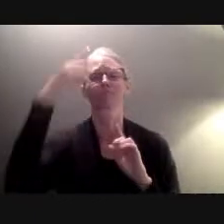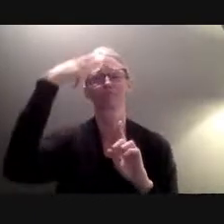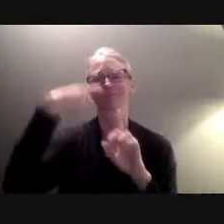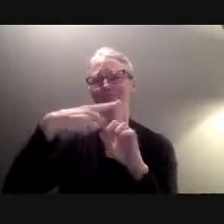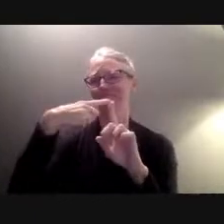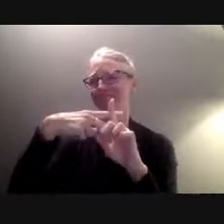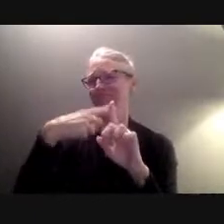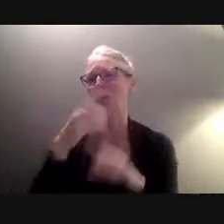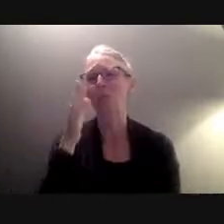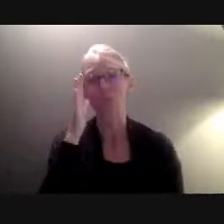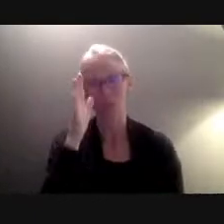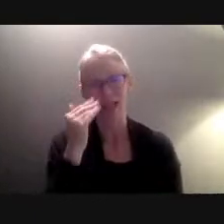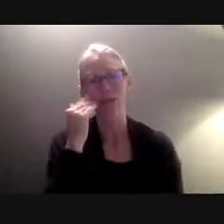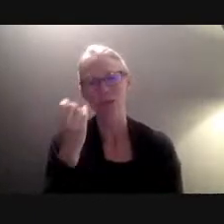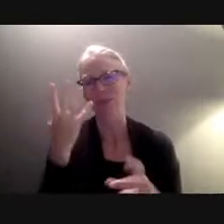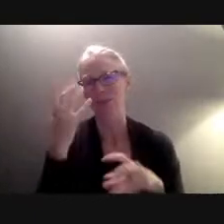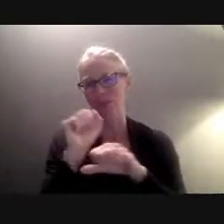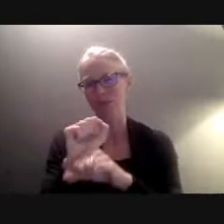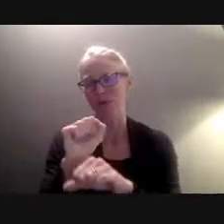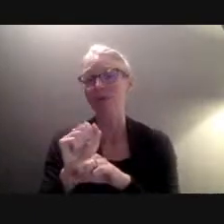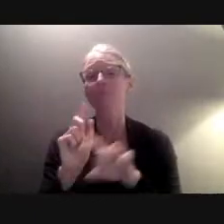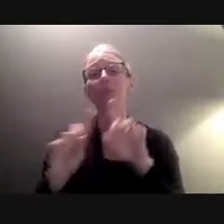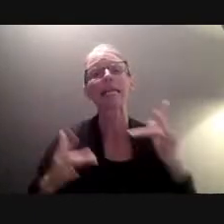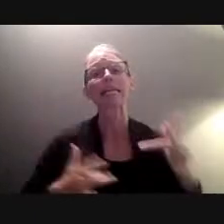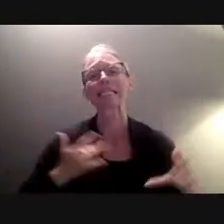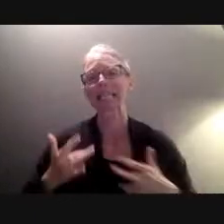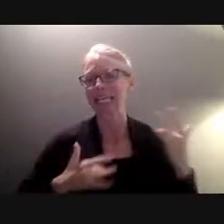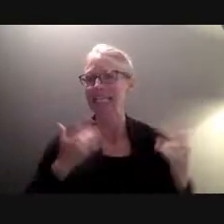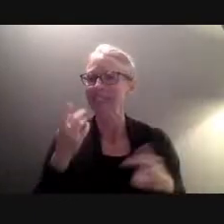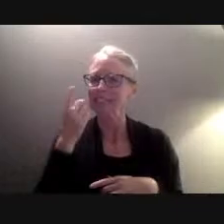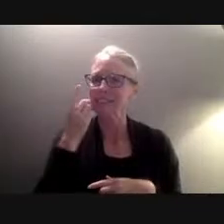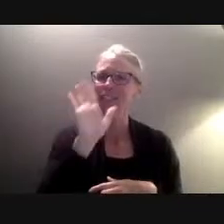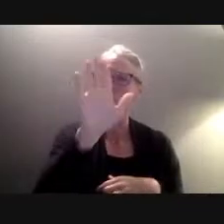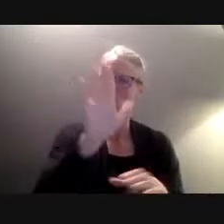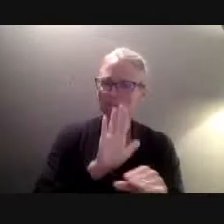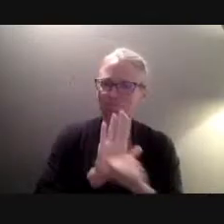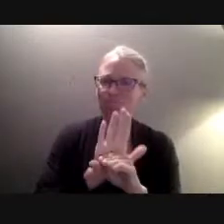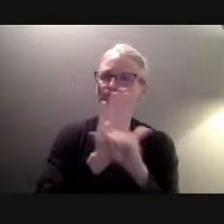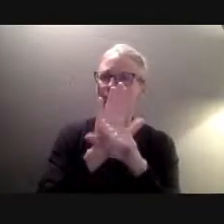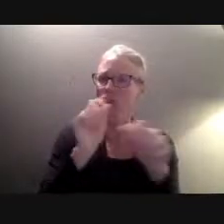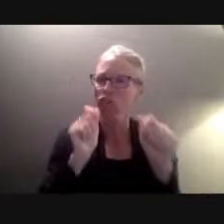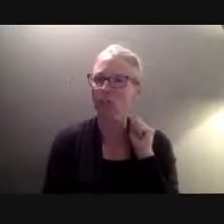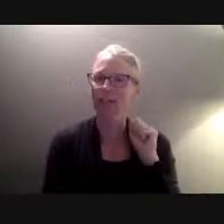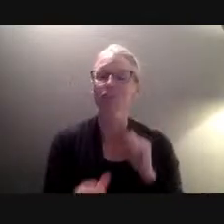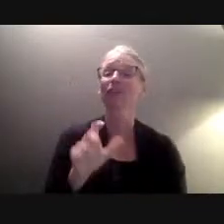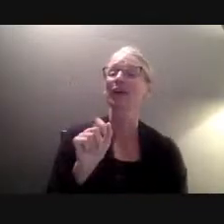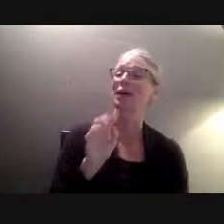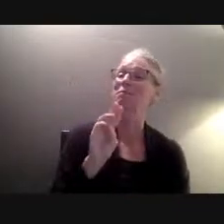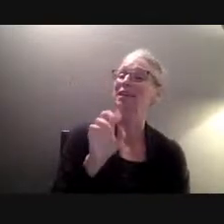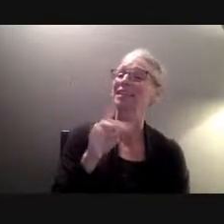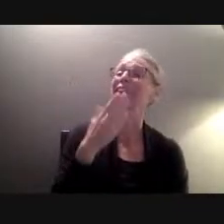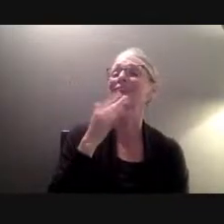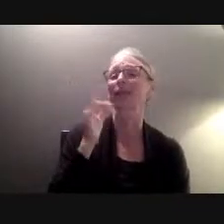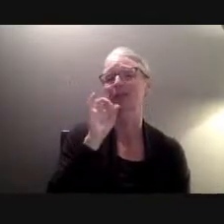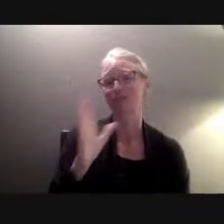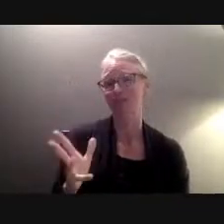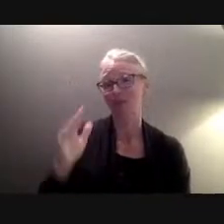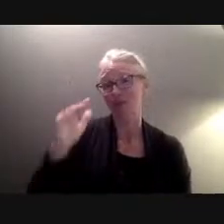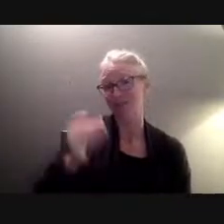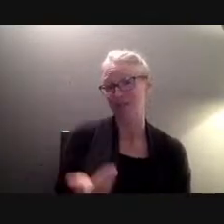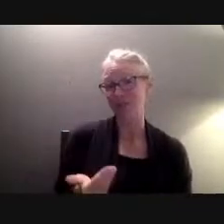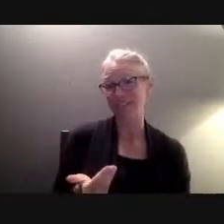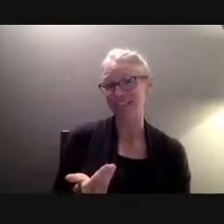so it's really exciting to see that movement happening. Yeah, thank you so much for having me. Thank you, Amanda.